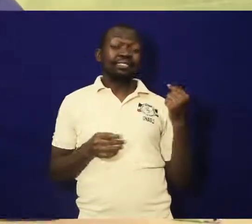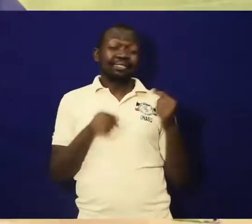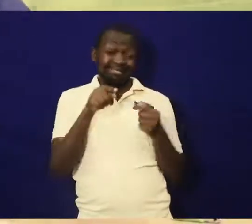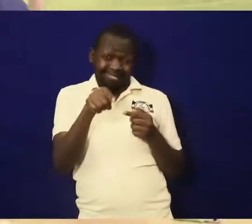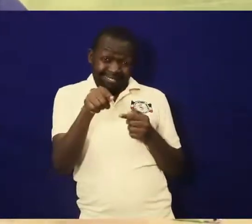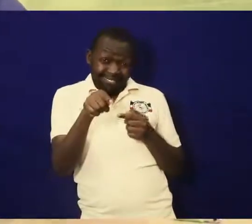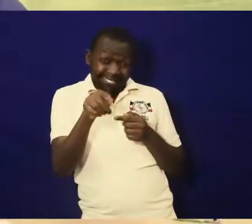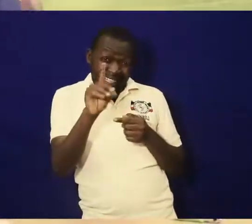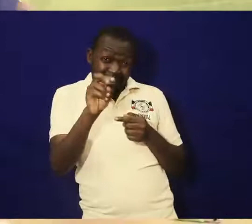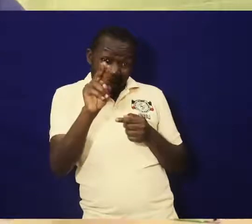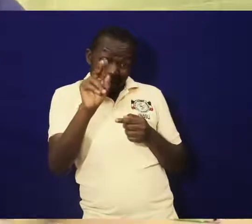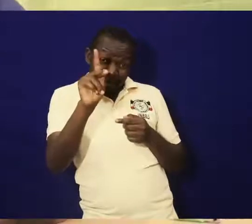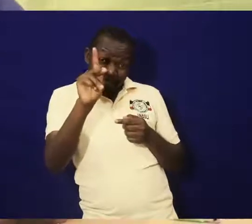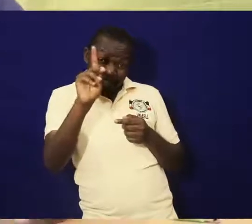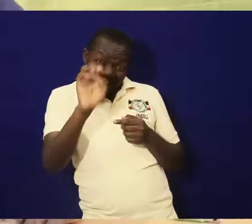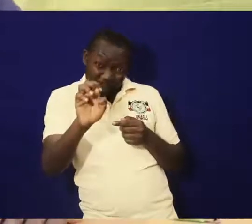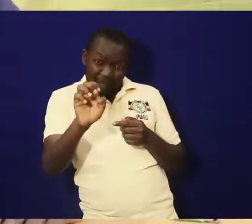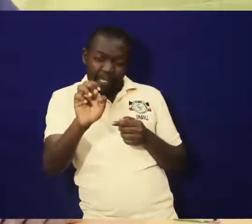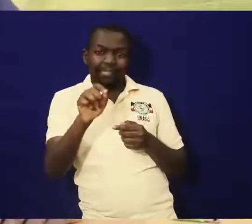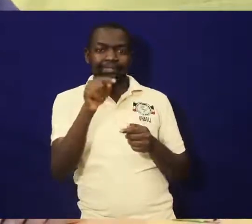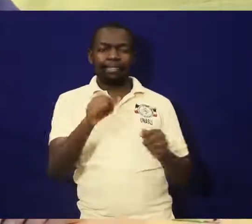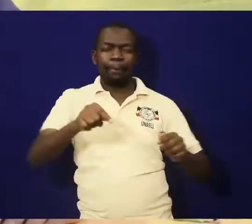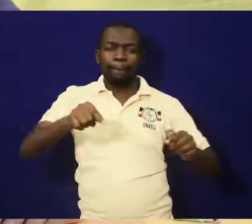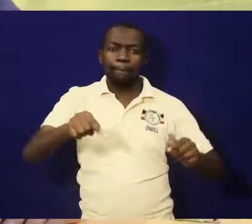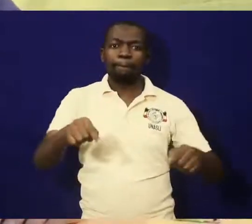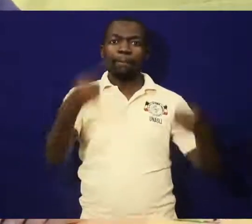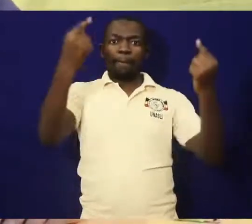that sparked off the war.